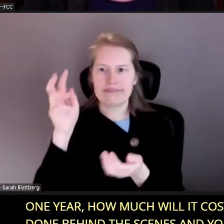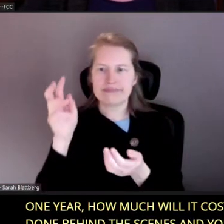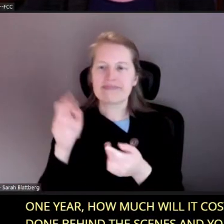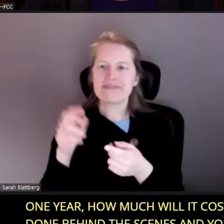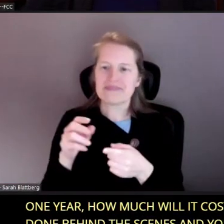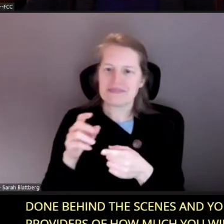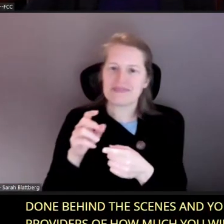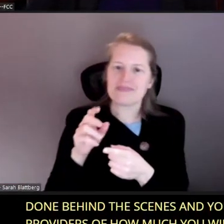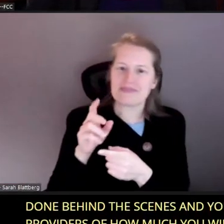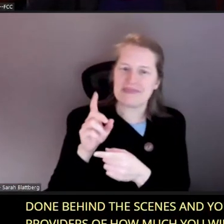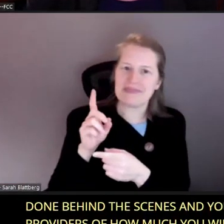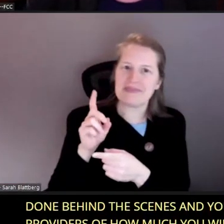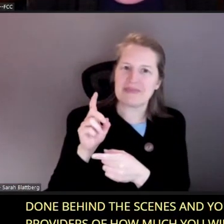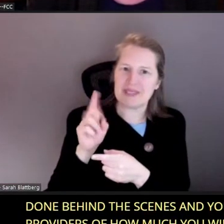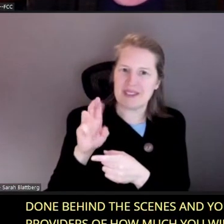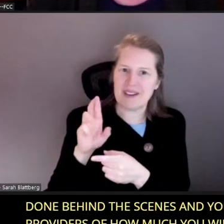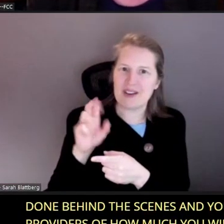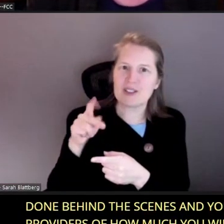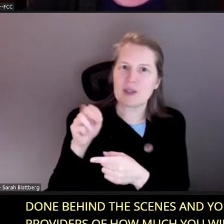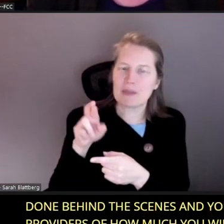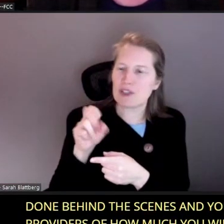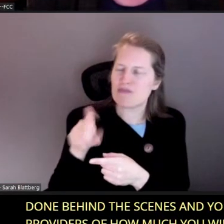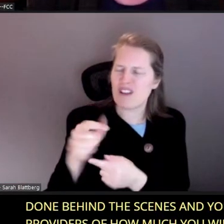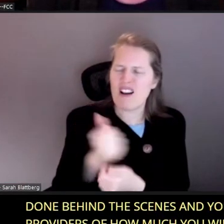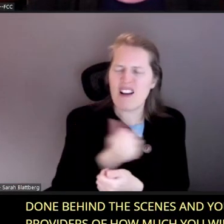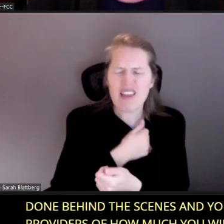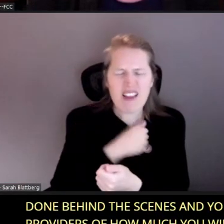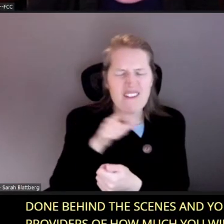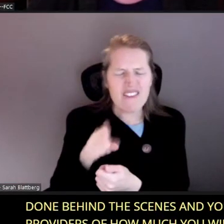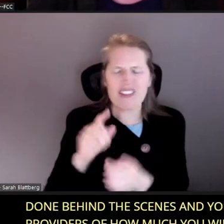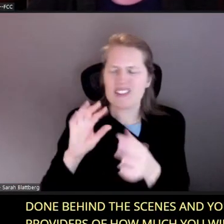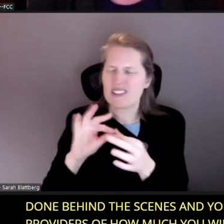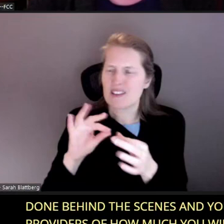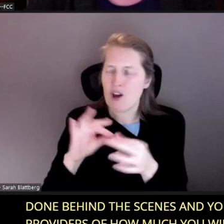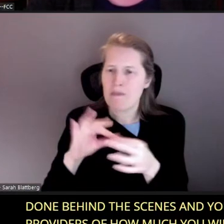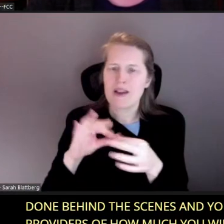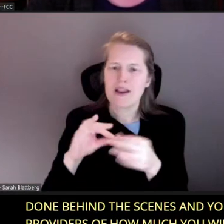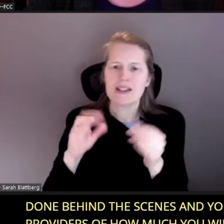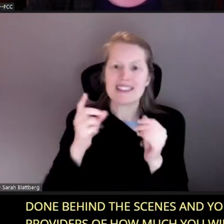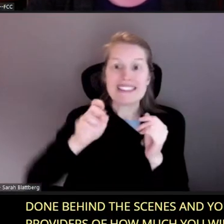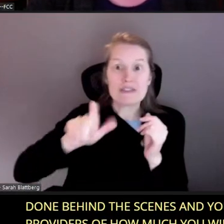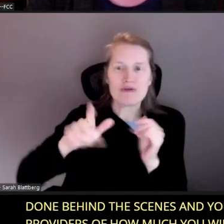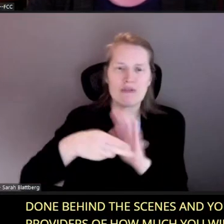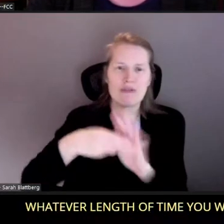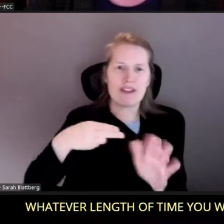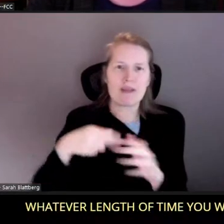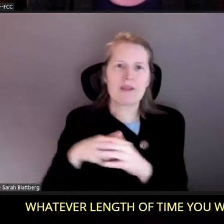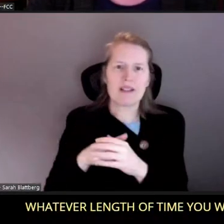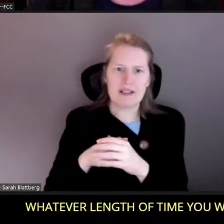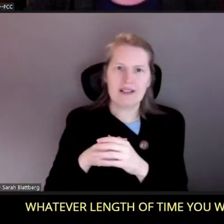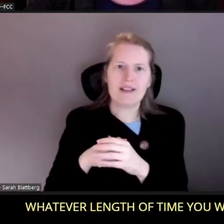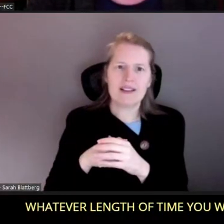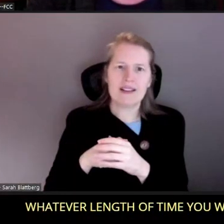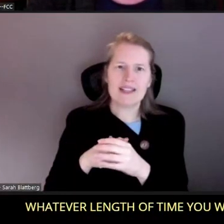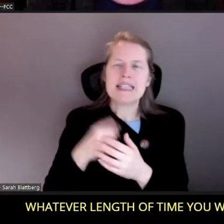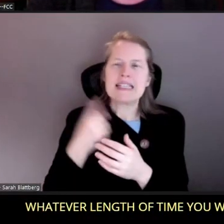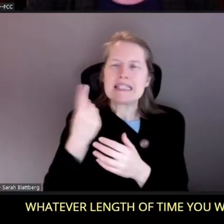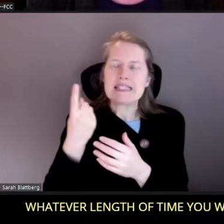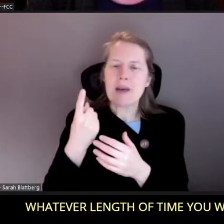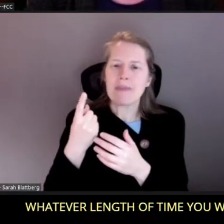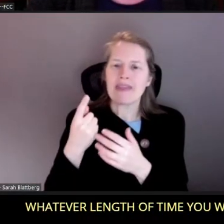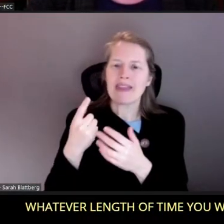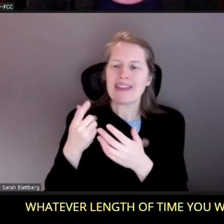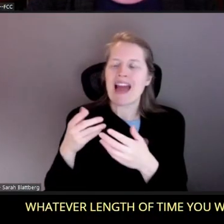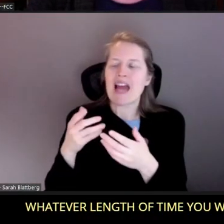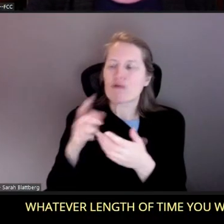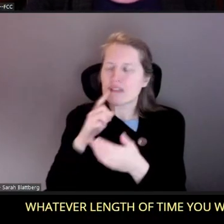Craner's idea of a digital label. I think the idea of being able to have it, something behind the scenes, massage this data